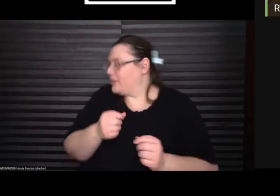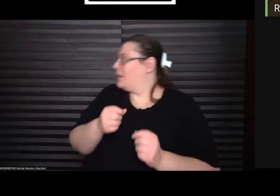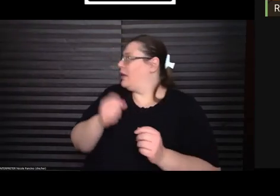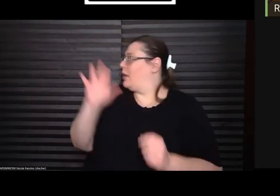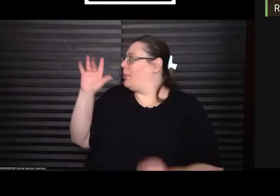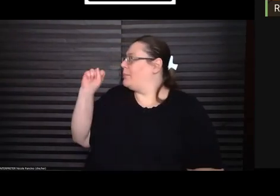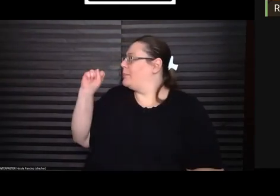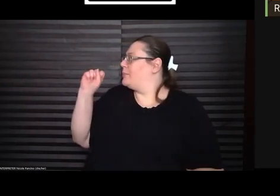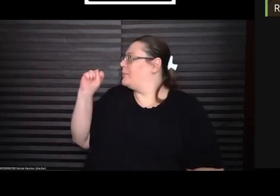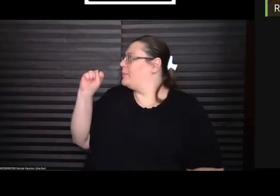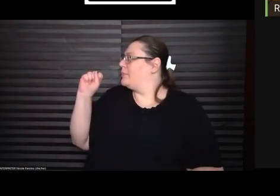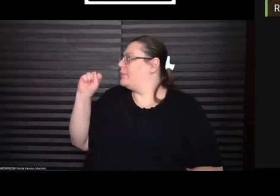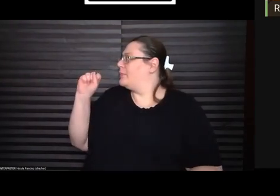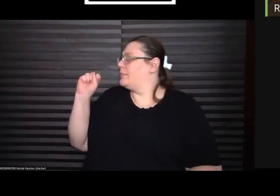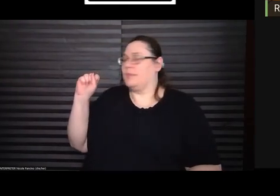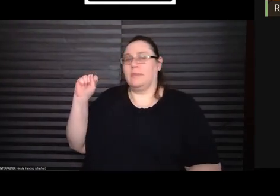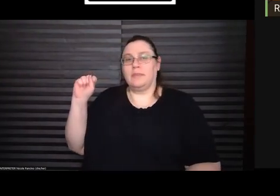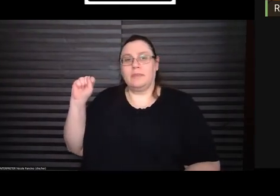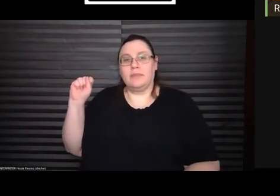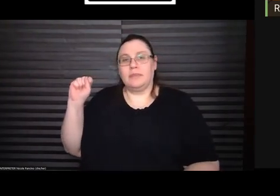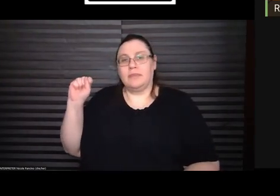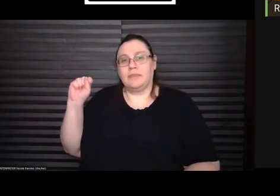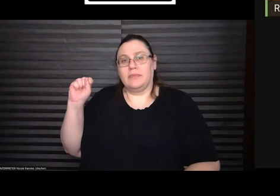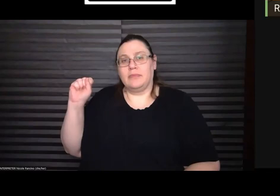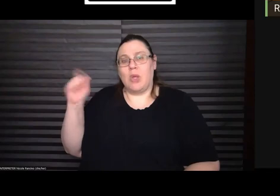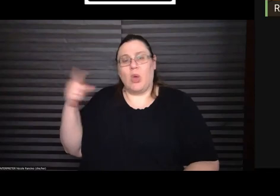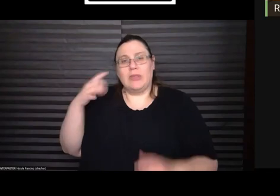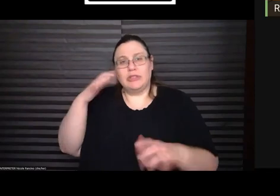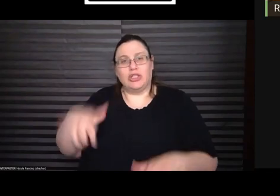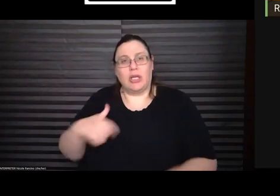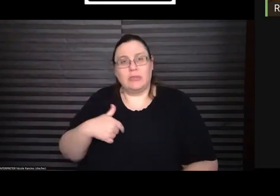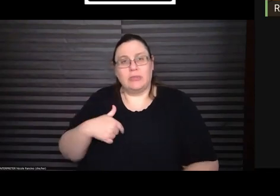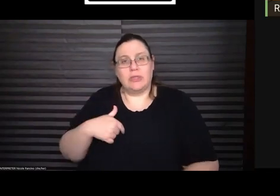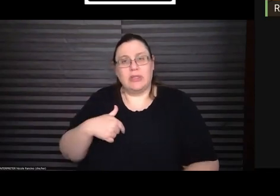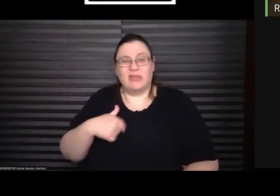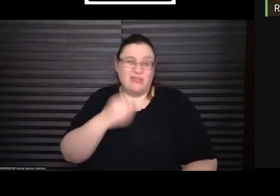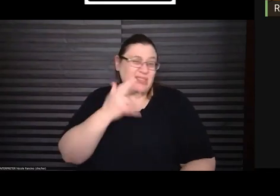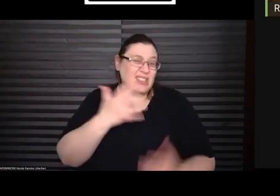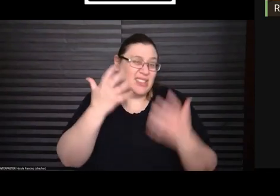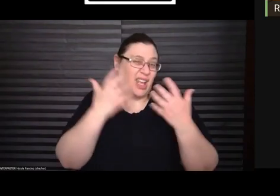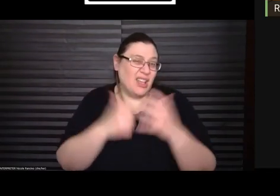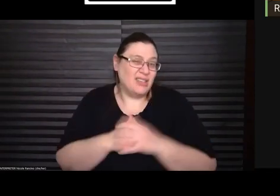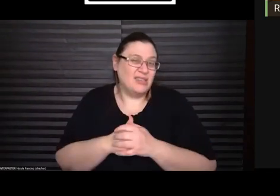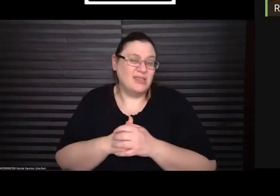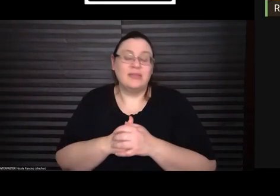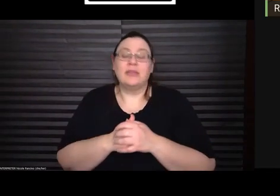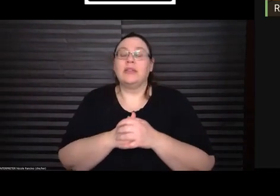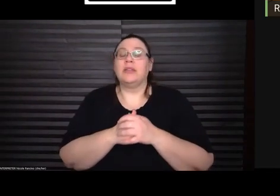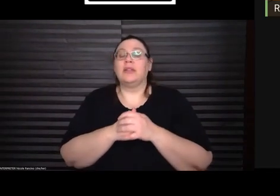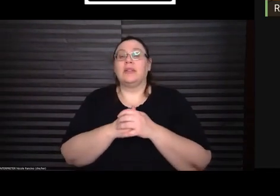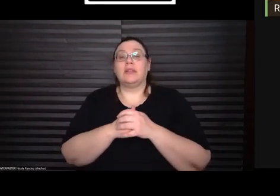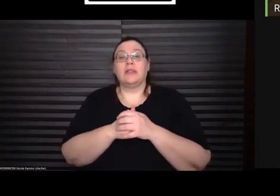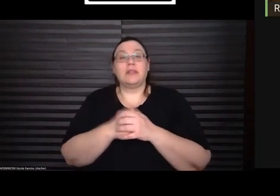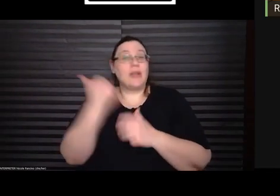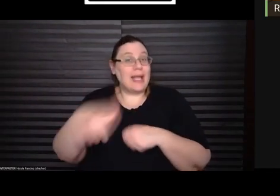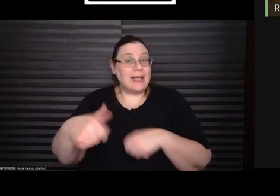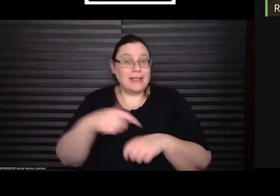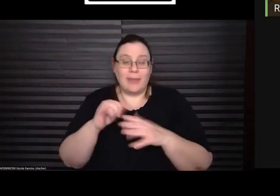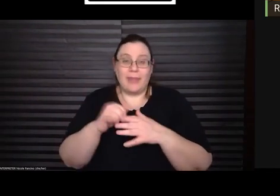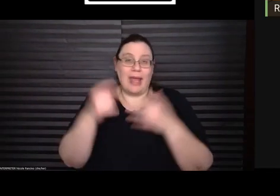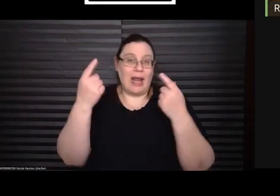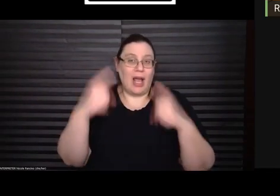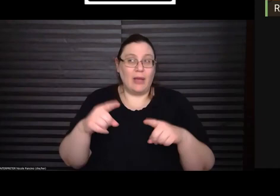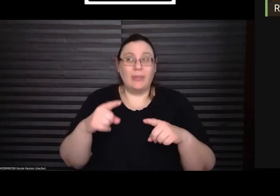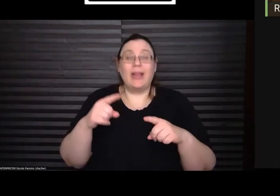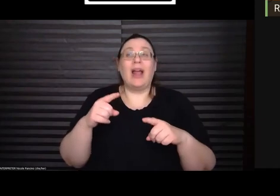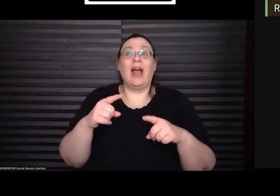there was always really shocking and really sad, you know? And so every time this happened, I